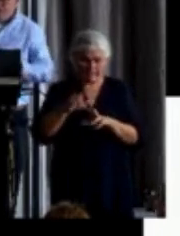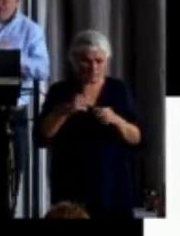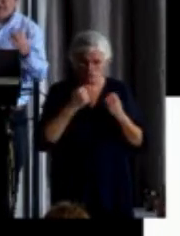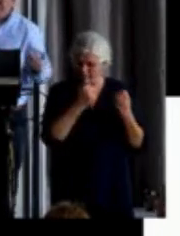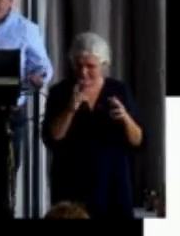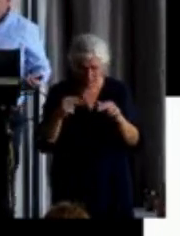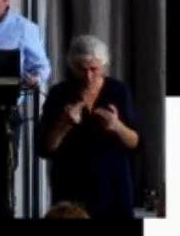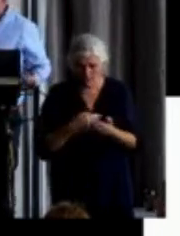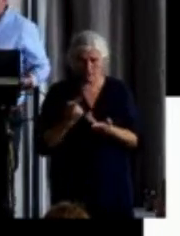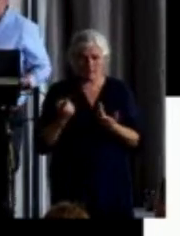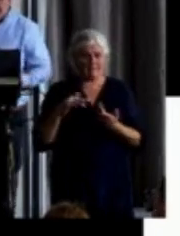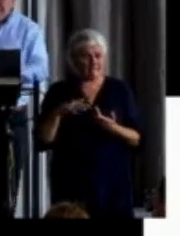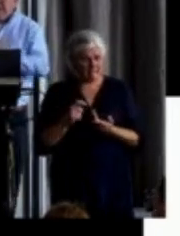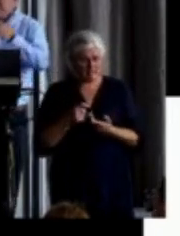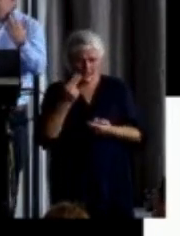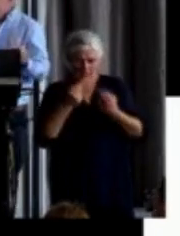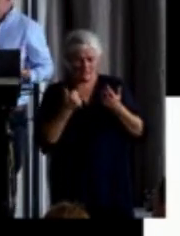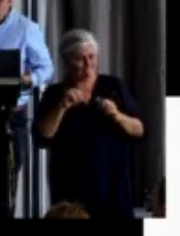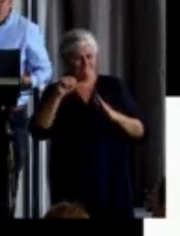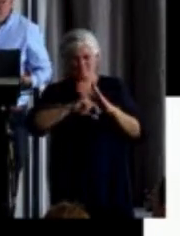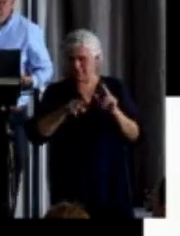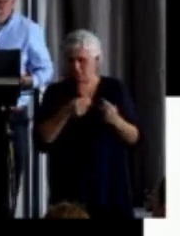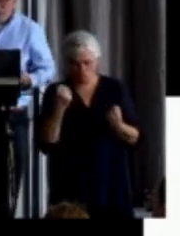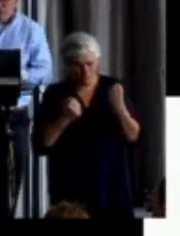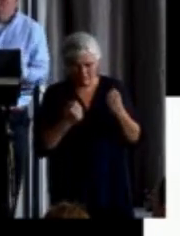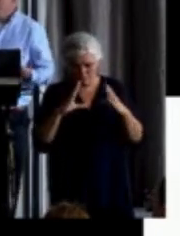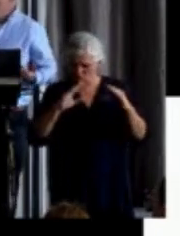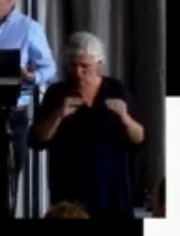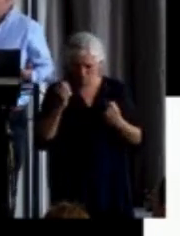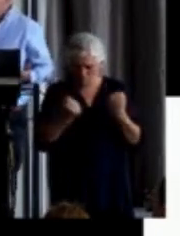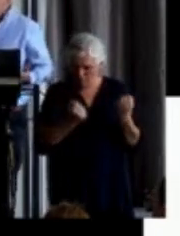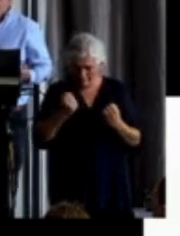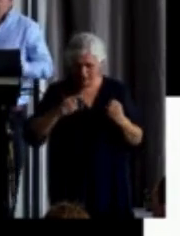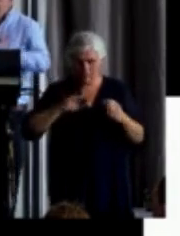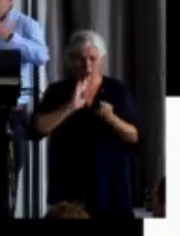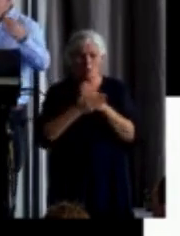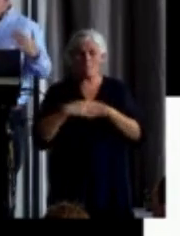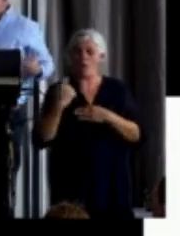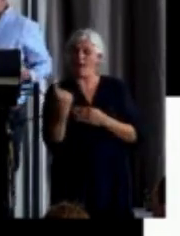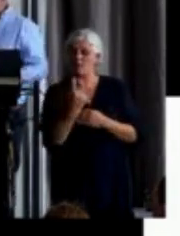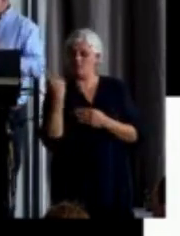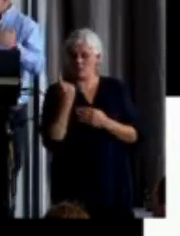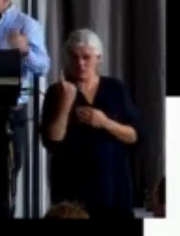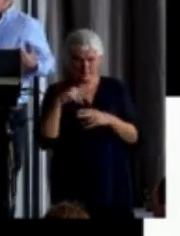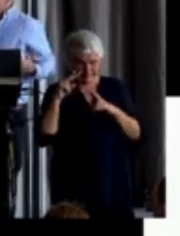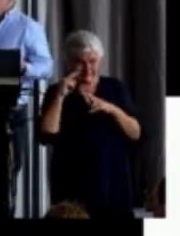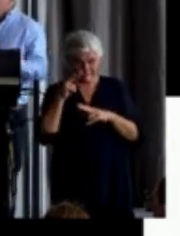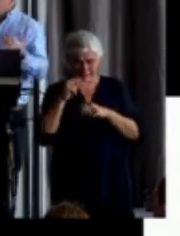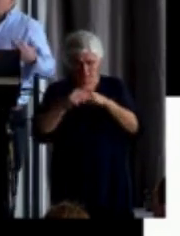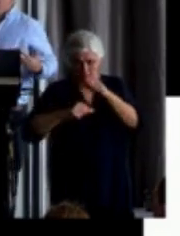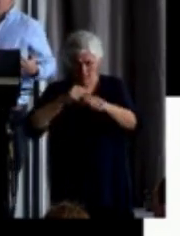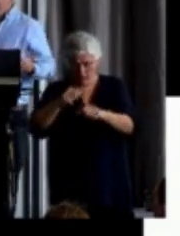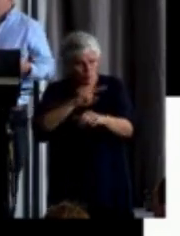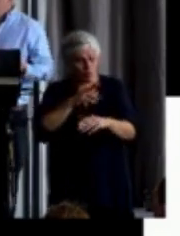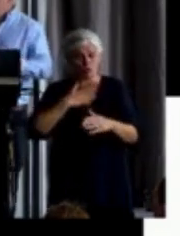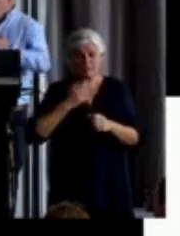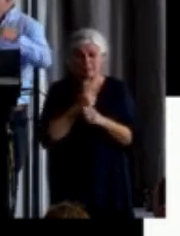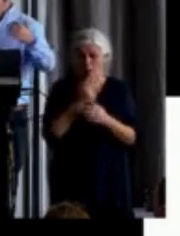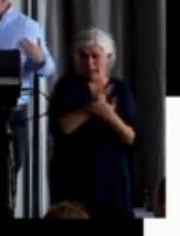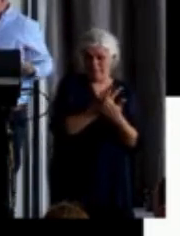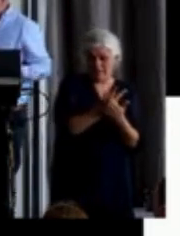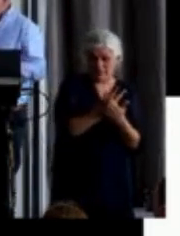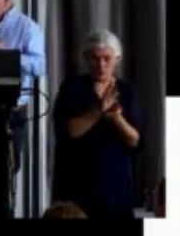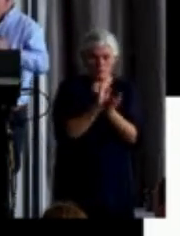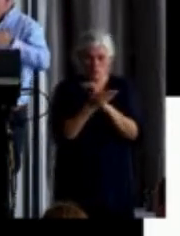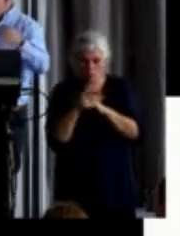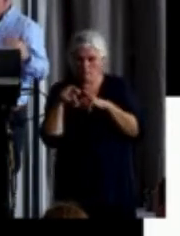drive, fitness to drive assessed. They can't drive anymore, becomes more isolated. So you can see this, so it's not just about the epilepsy, it's